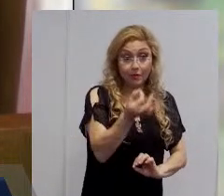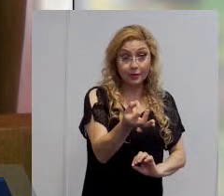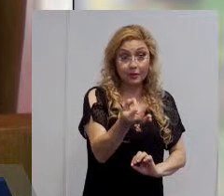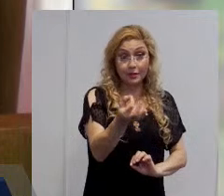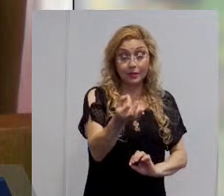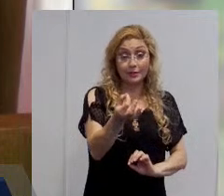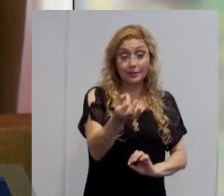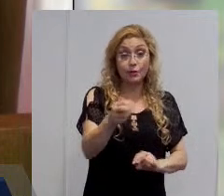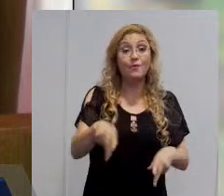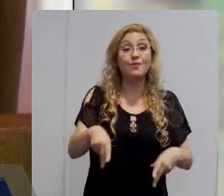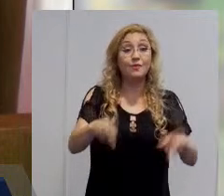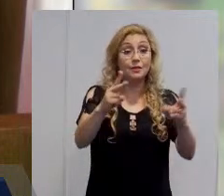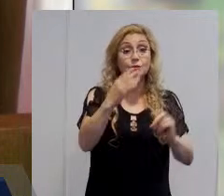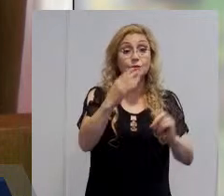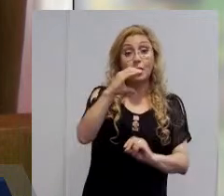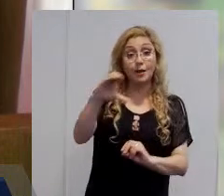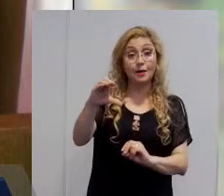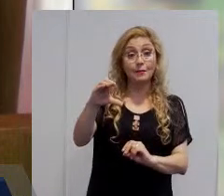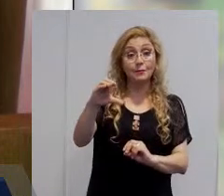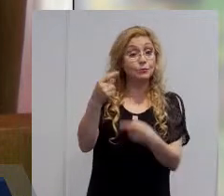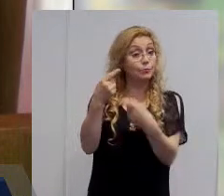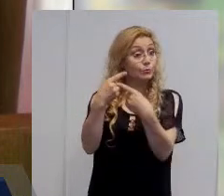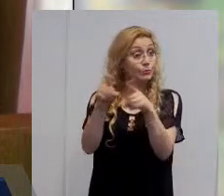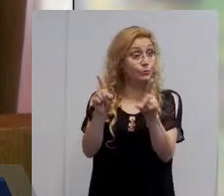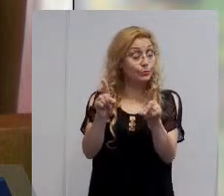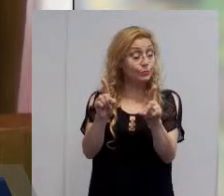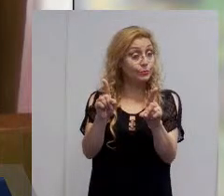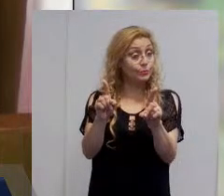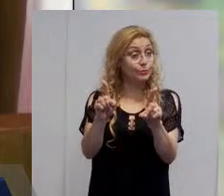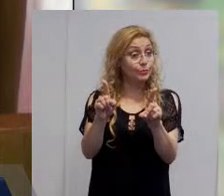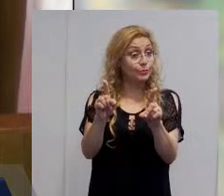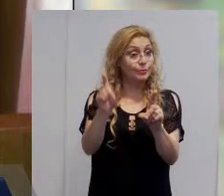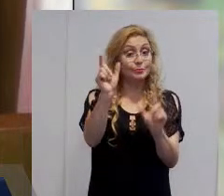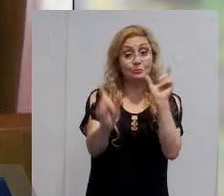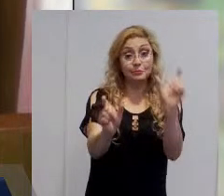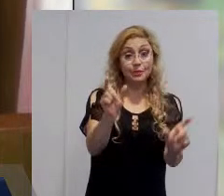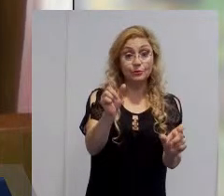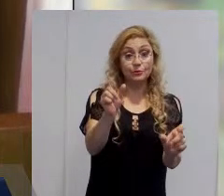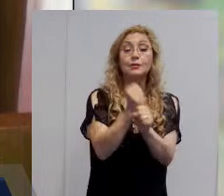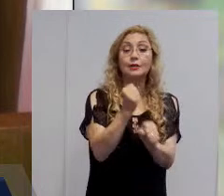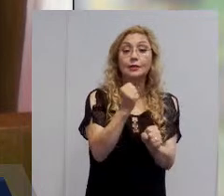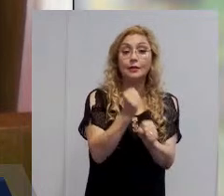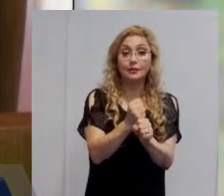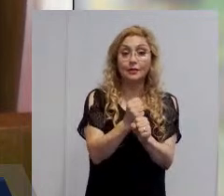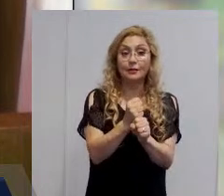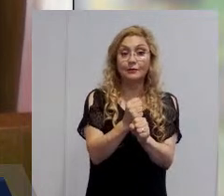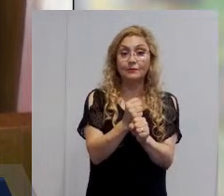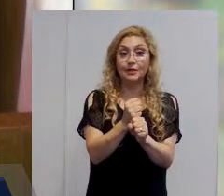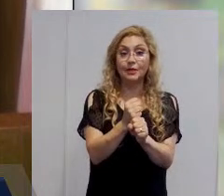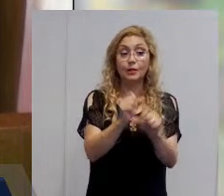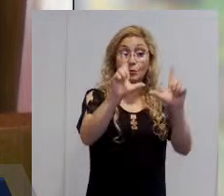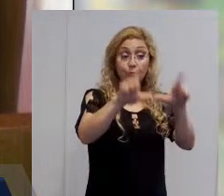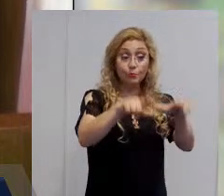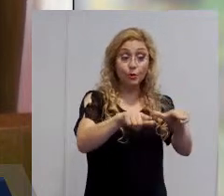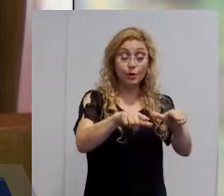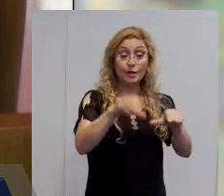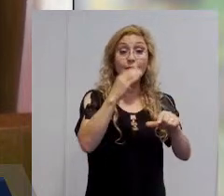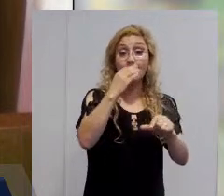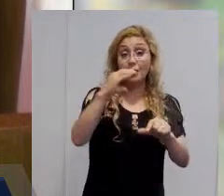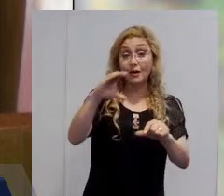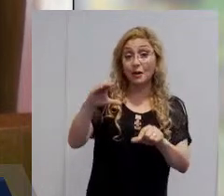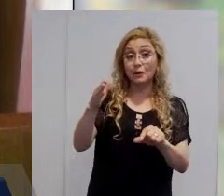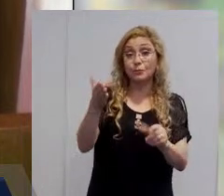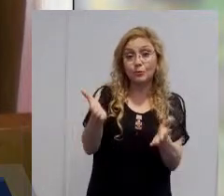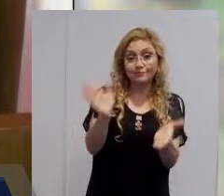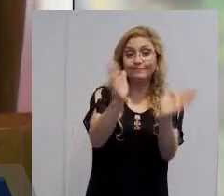other. The Declaration of Peasant Rights and the rights of others working in the rural